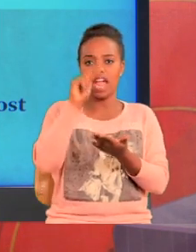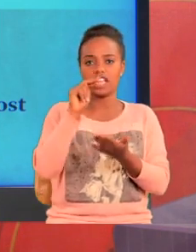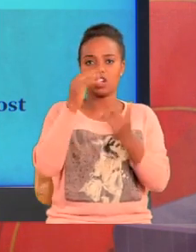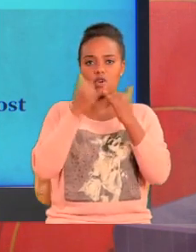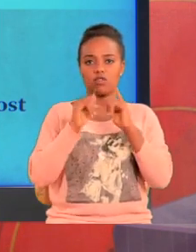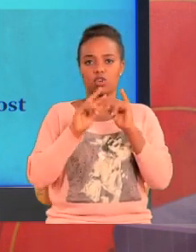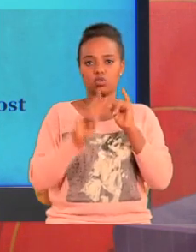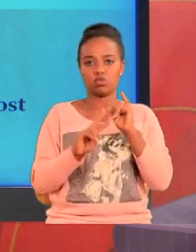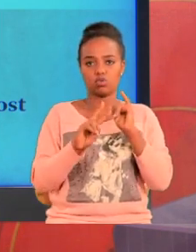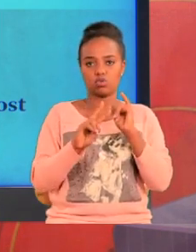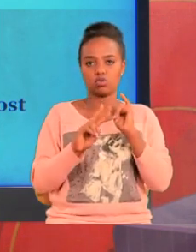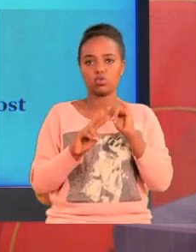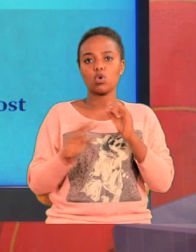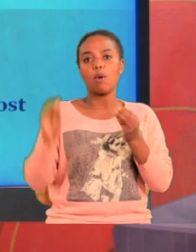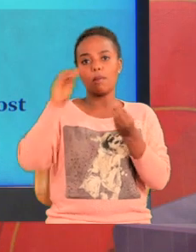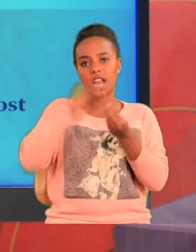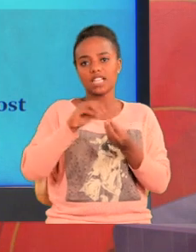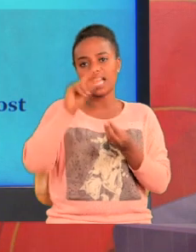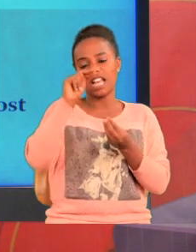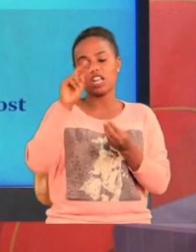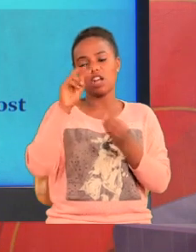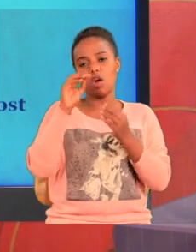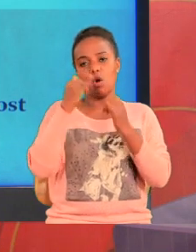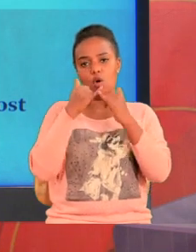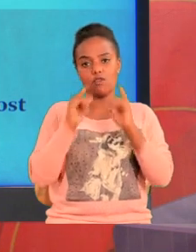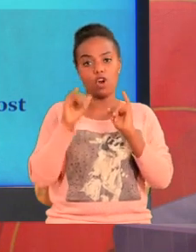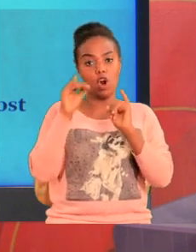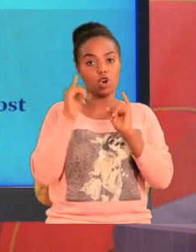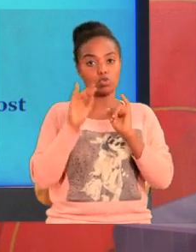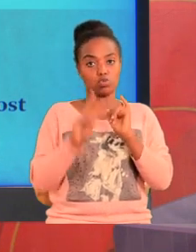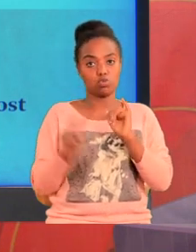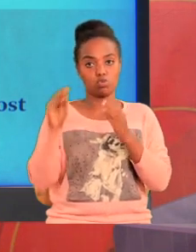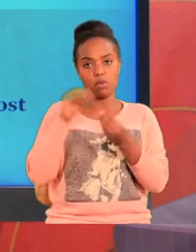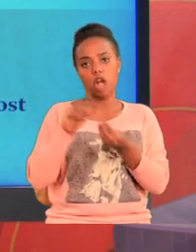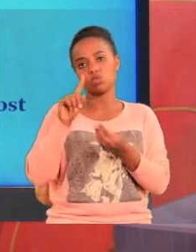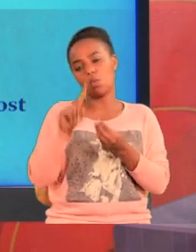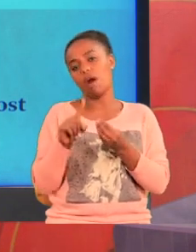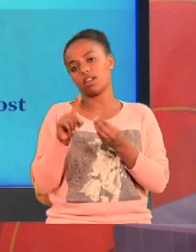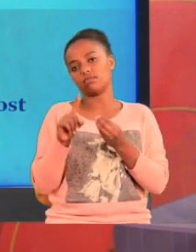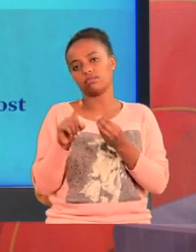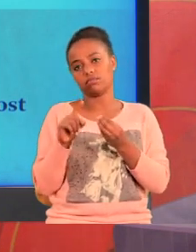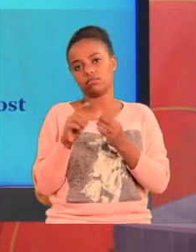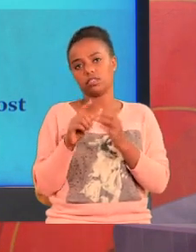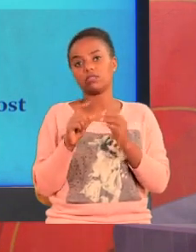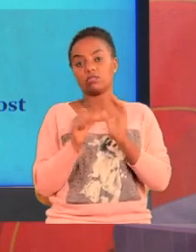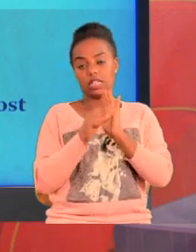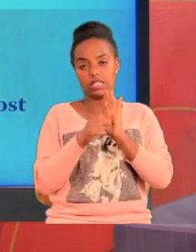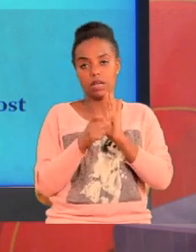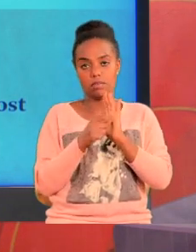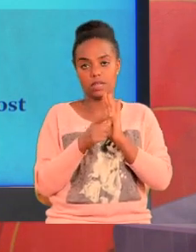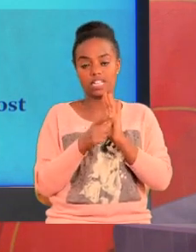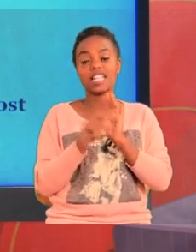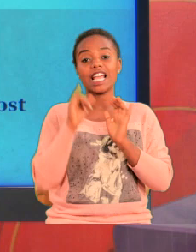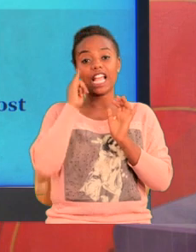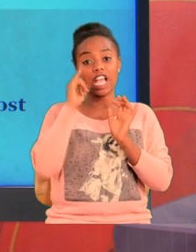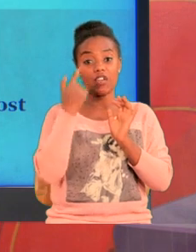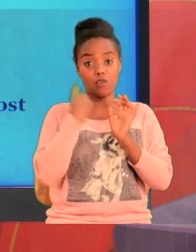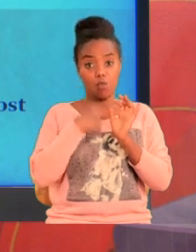item and the next item, n over 2 plus 1's item. So for example, if we